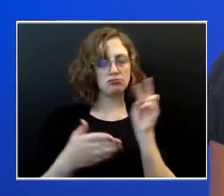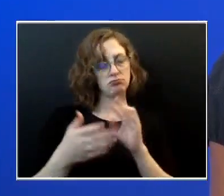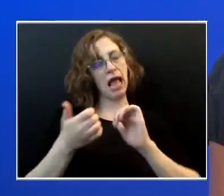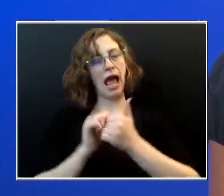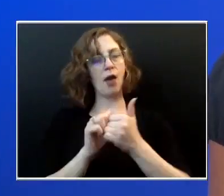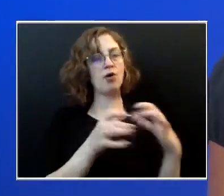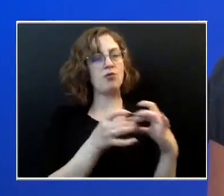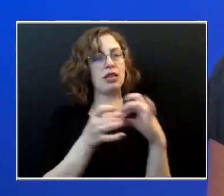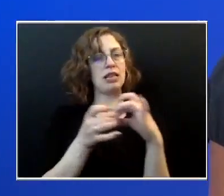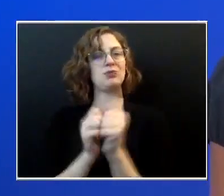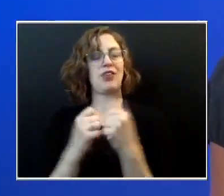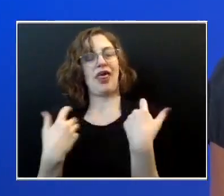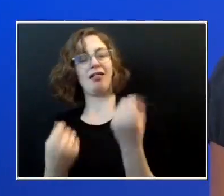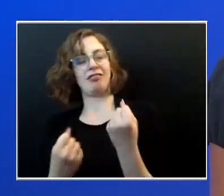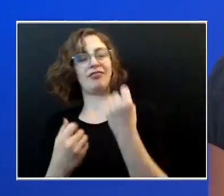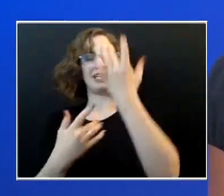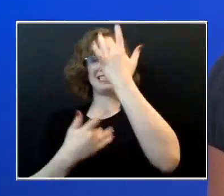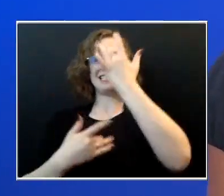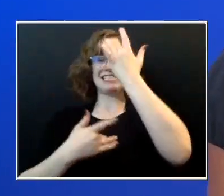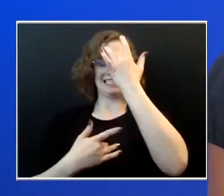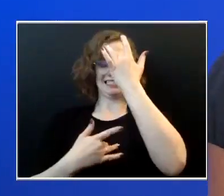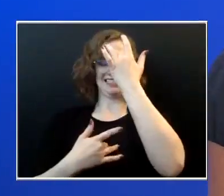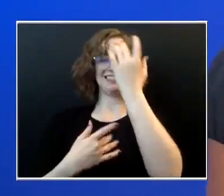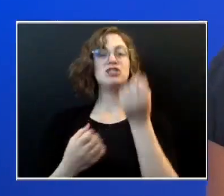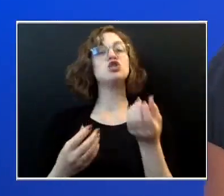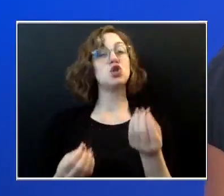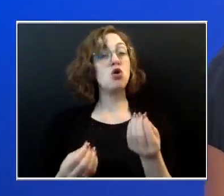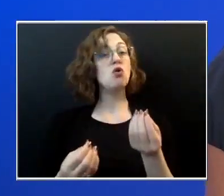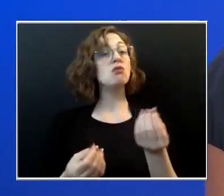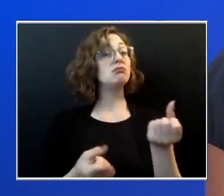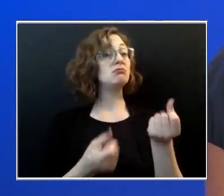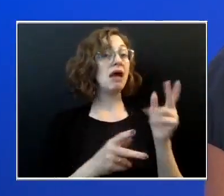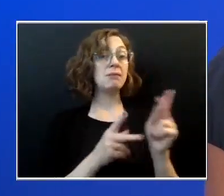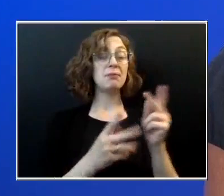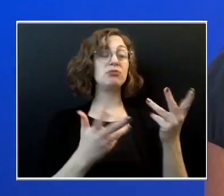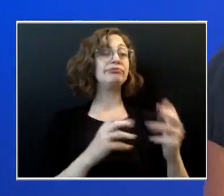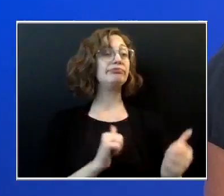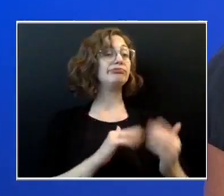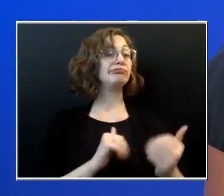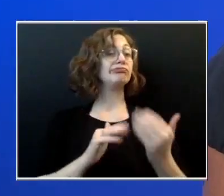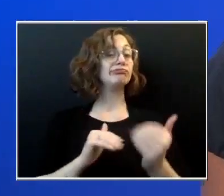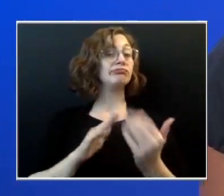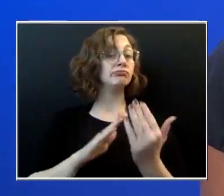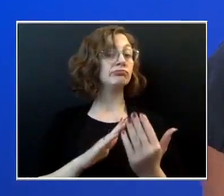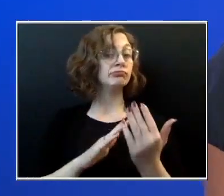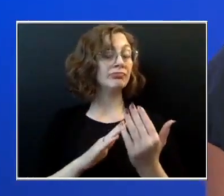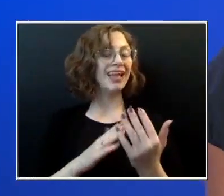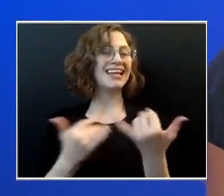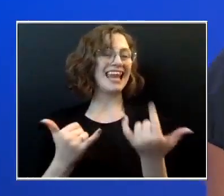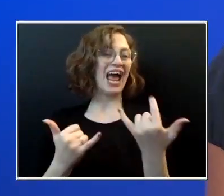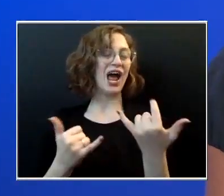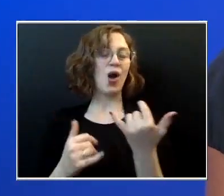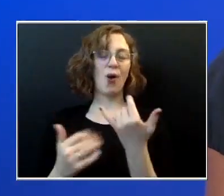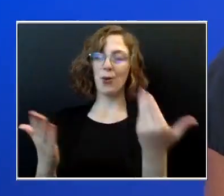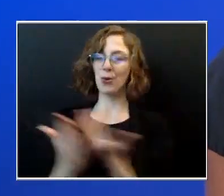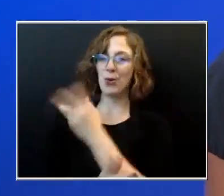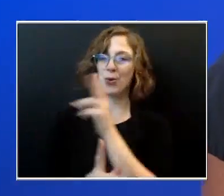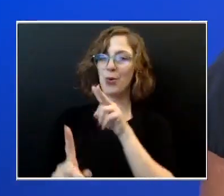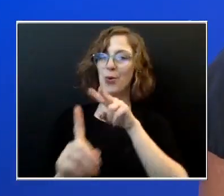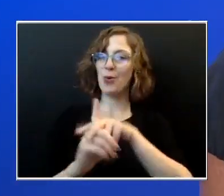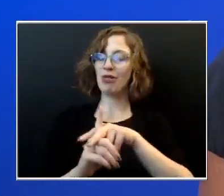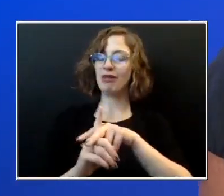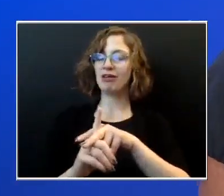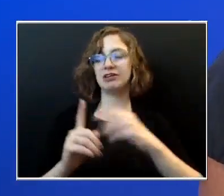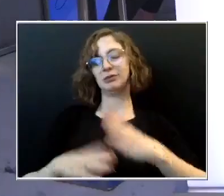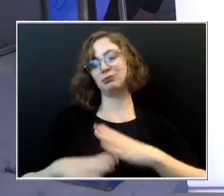lot of these approaches have been tried and practiced, and we're just applying it to a new, prevention in metabolism and